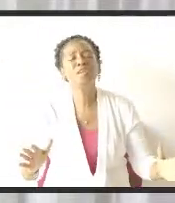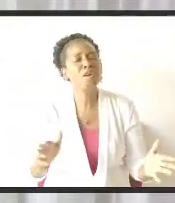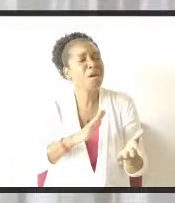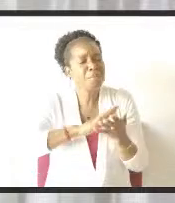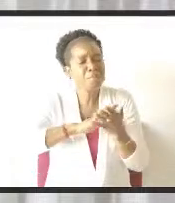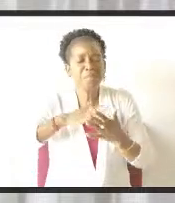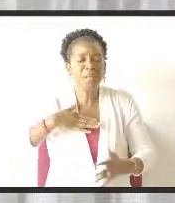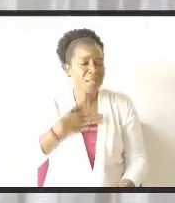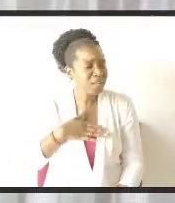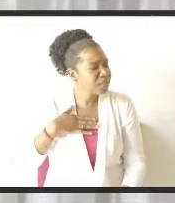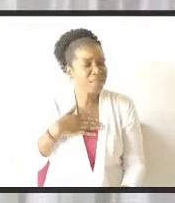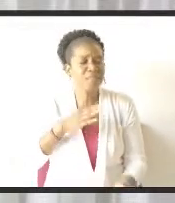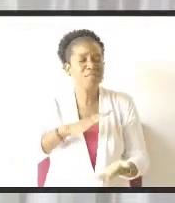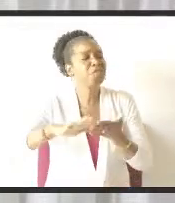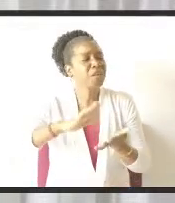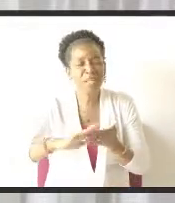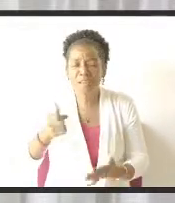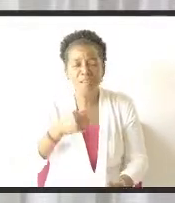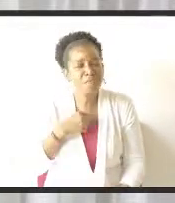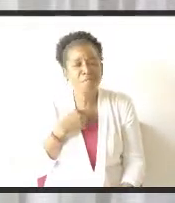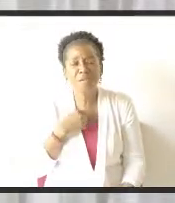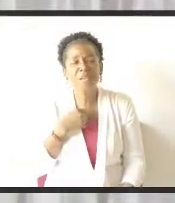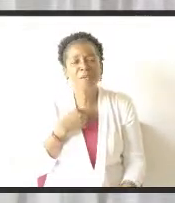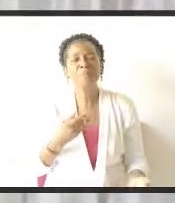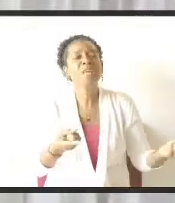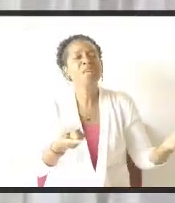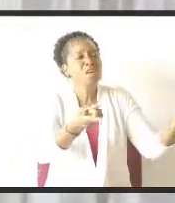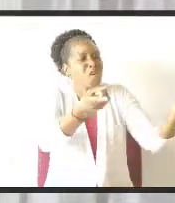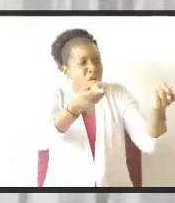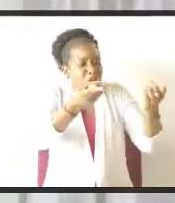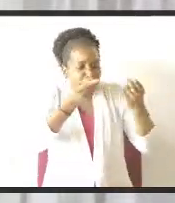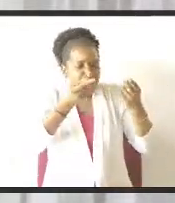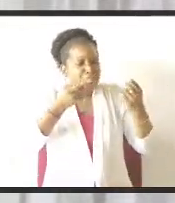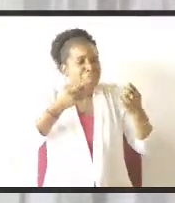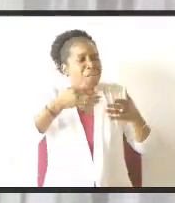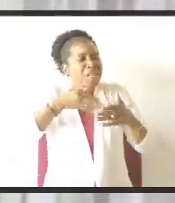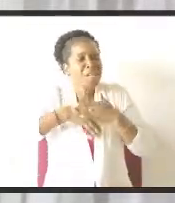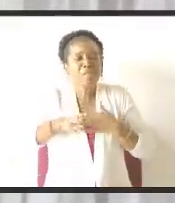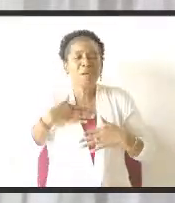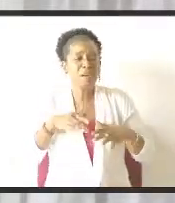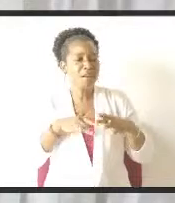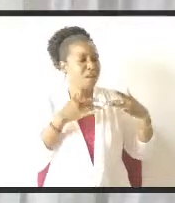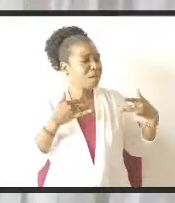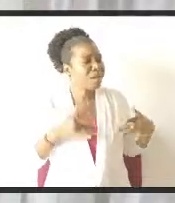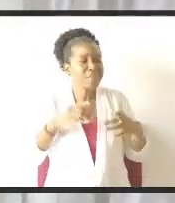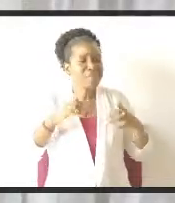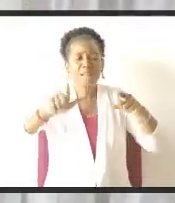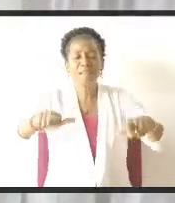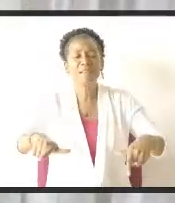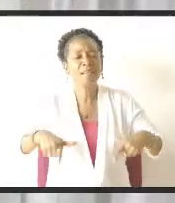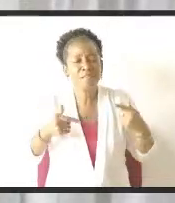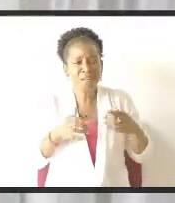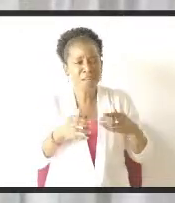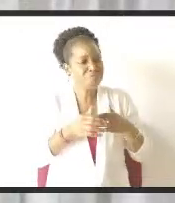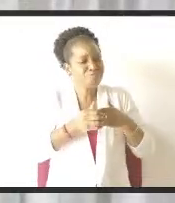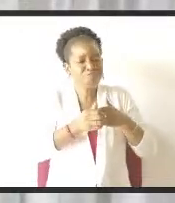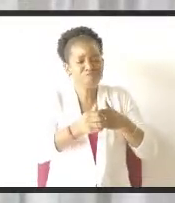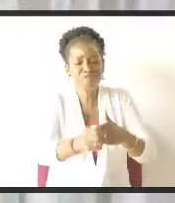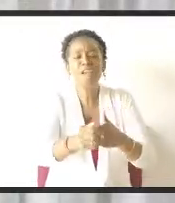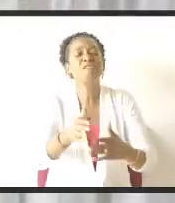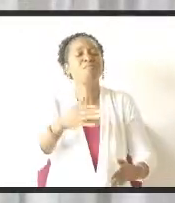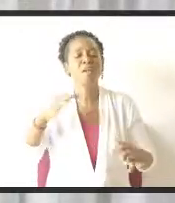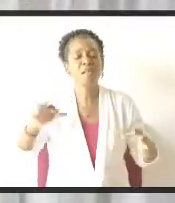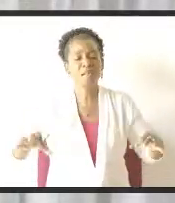me. Come inside of me, O God, and live inside of me and direct my life.